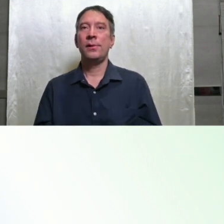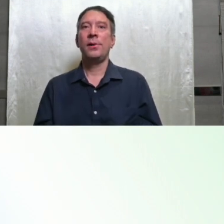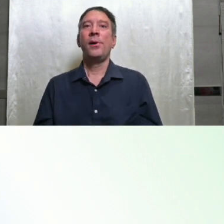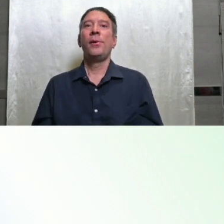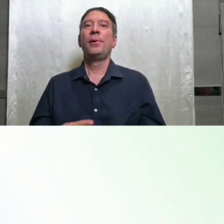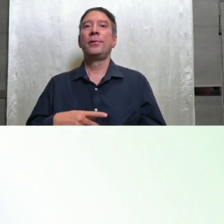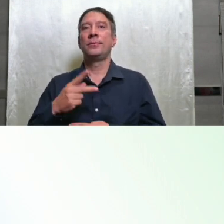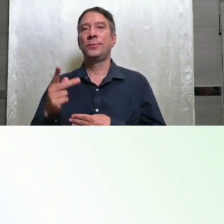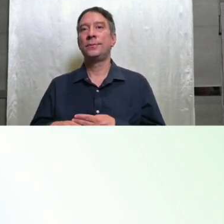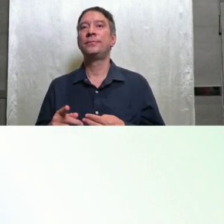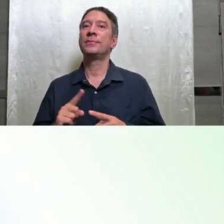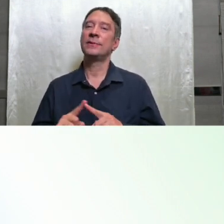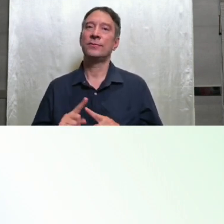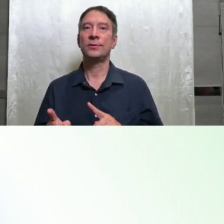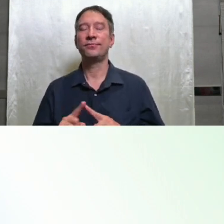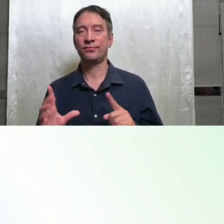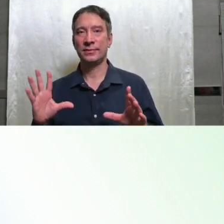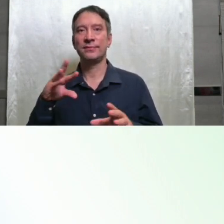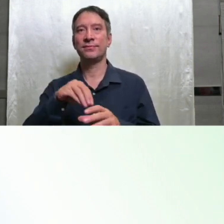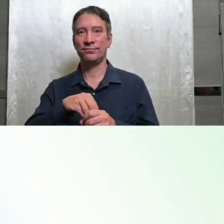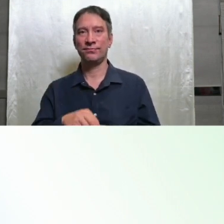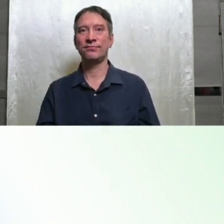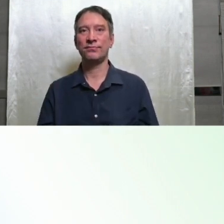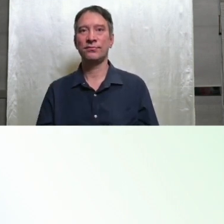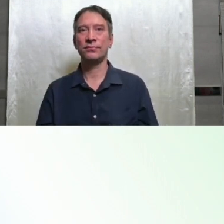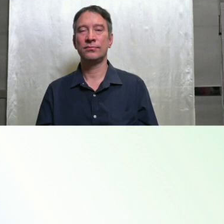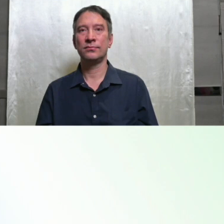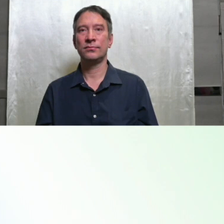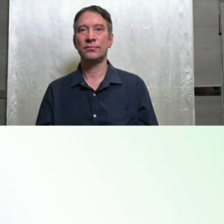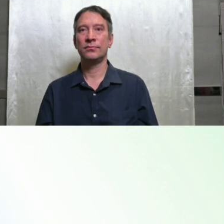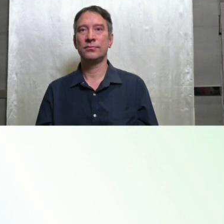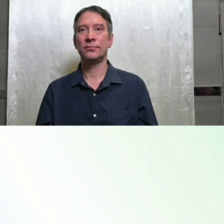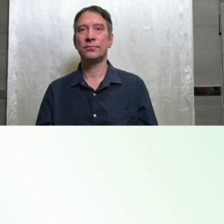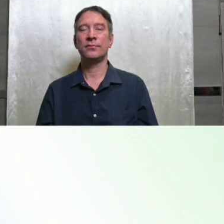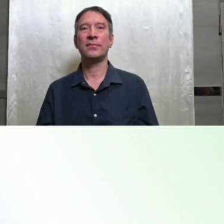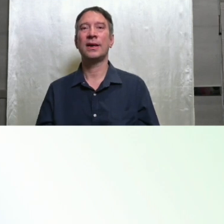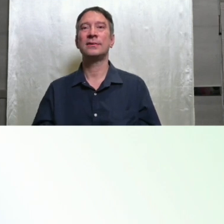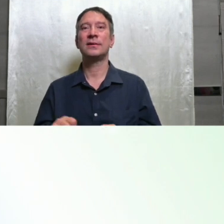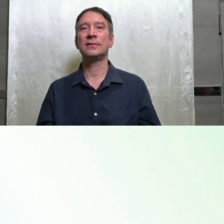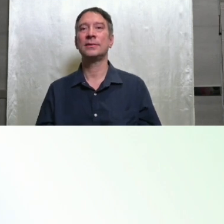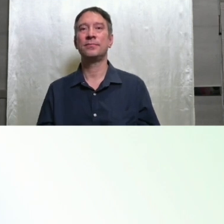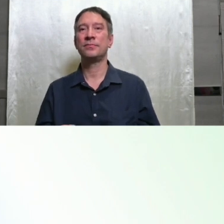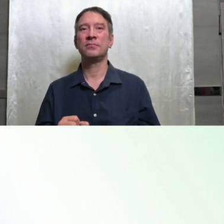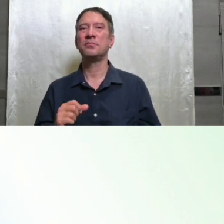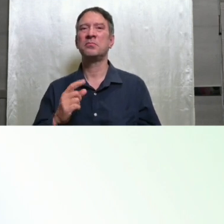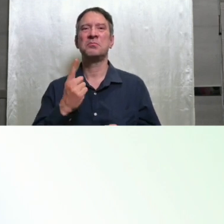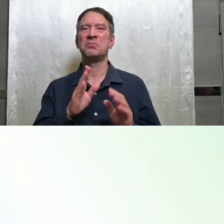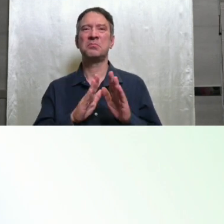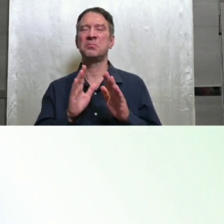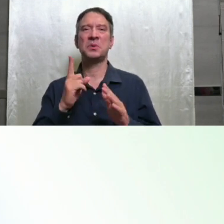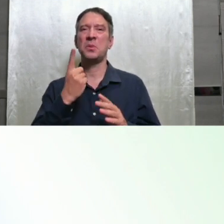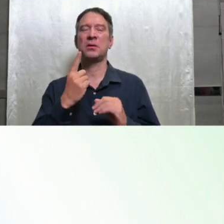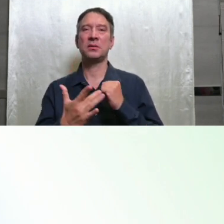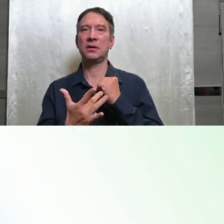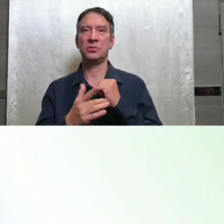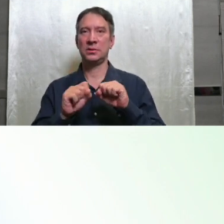it is able to generate automatic feedbacks for all the programming questions that the students might have. Let's take a look how Codevary can